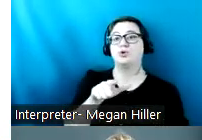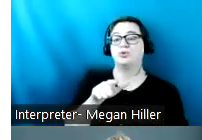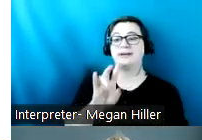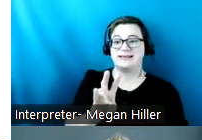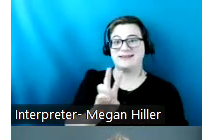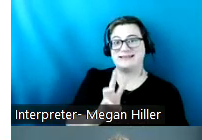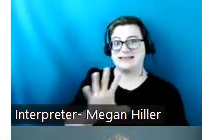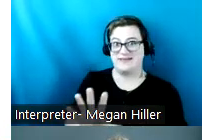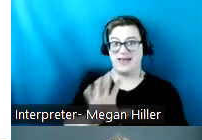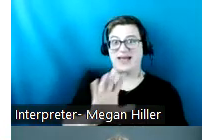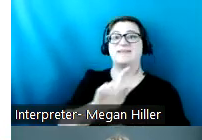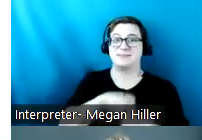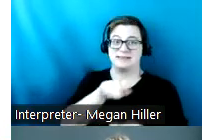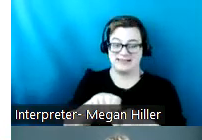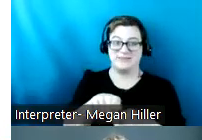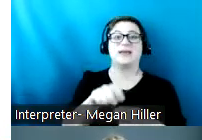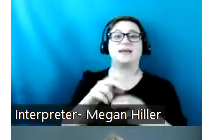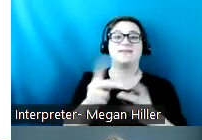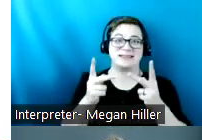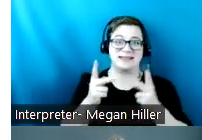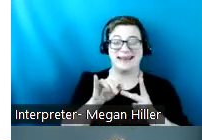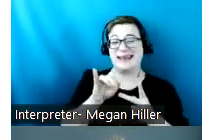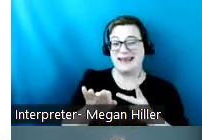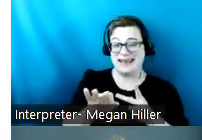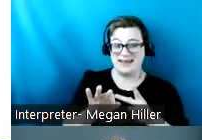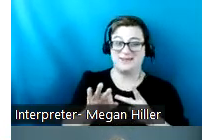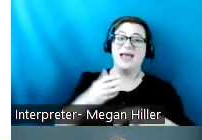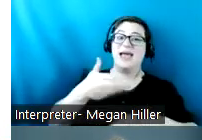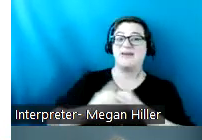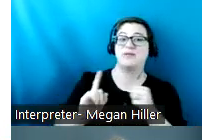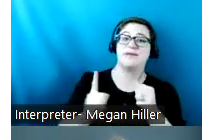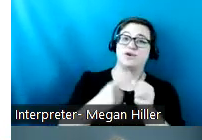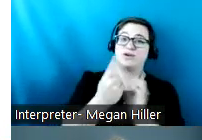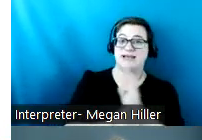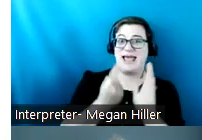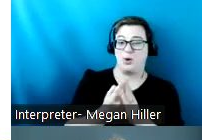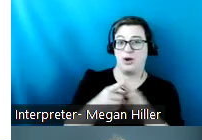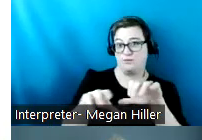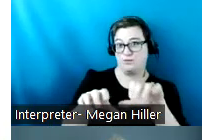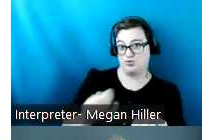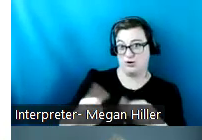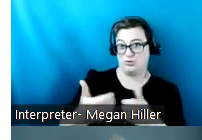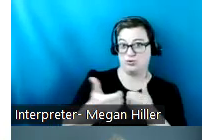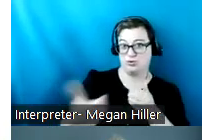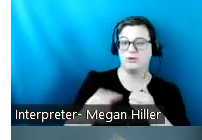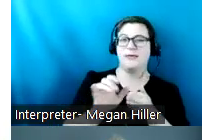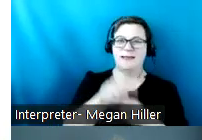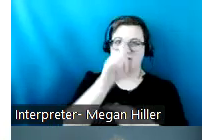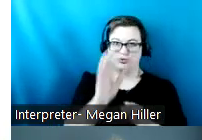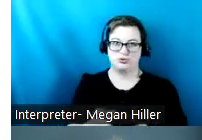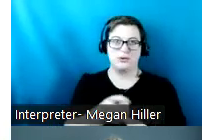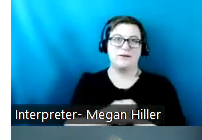2765 designated facility if after first hour of being in restraint or seclusion, it is determined by an